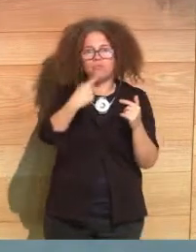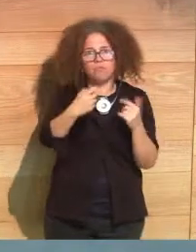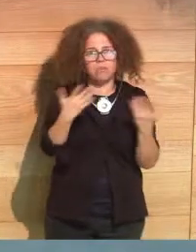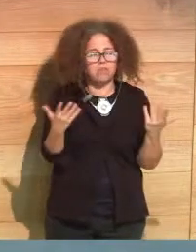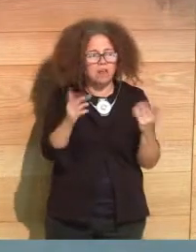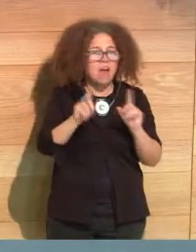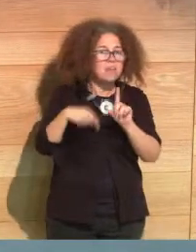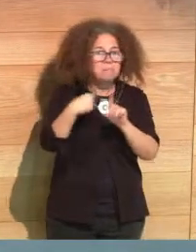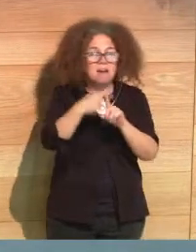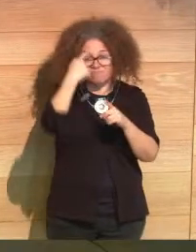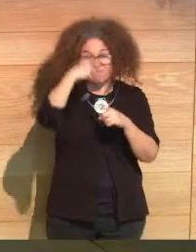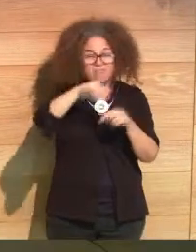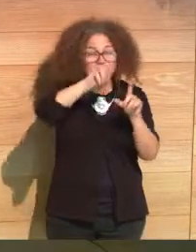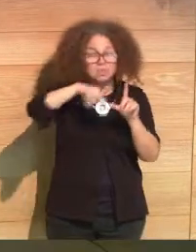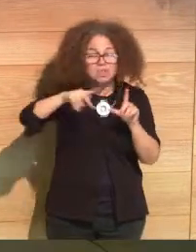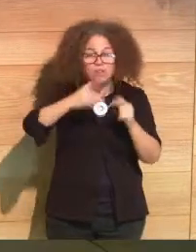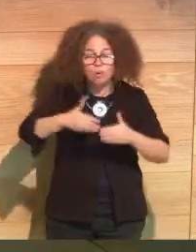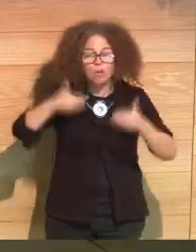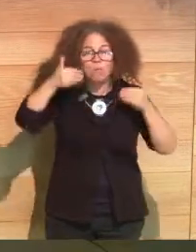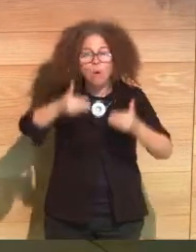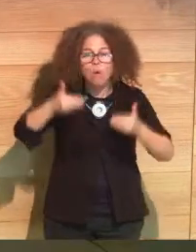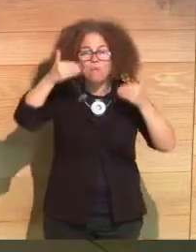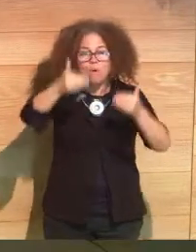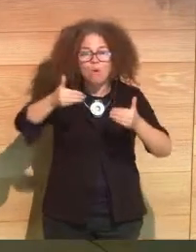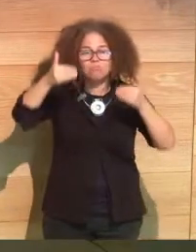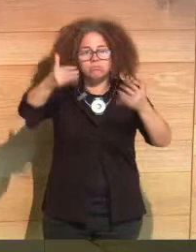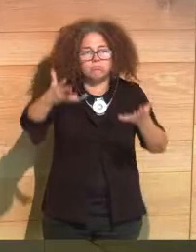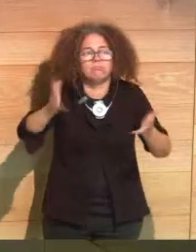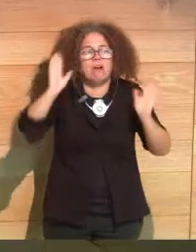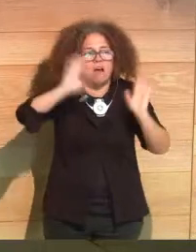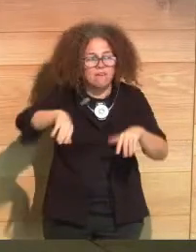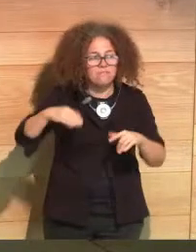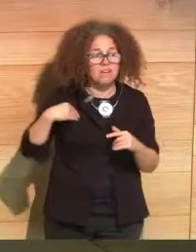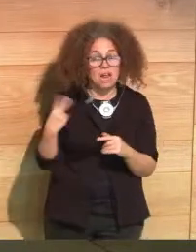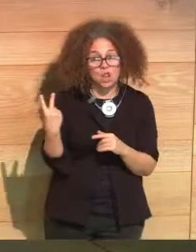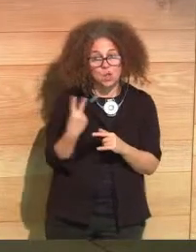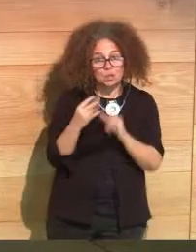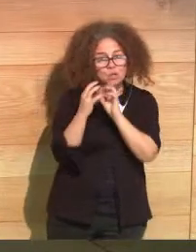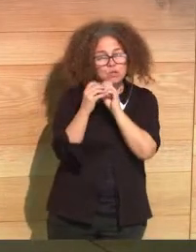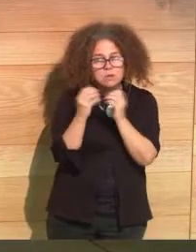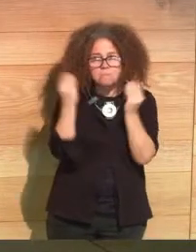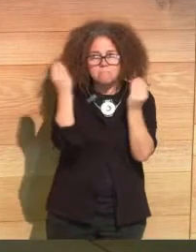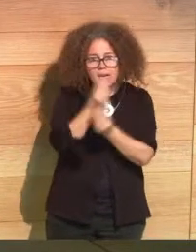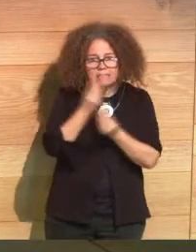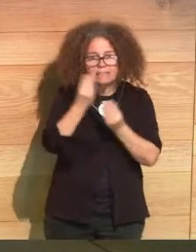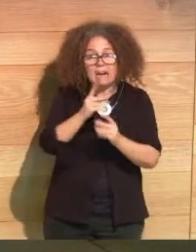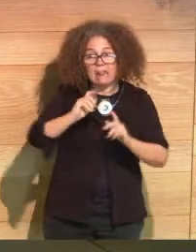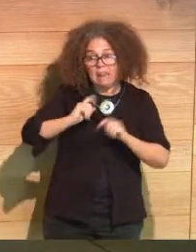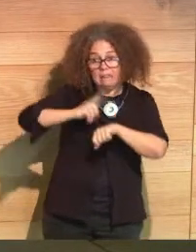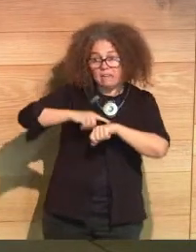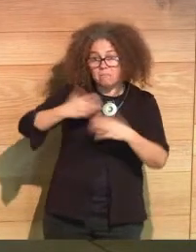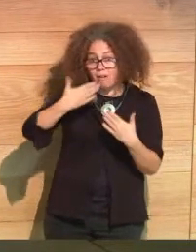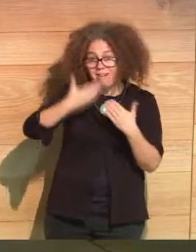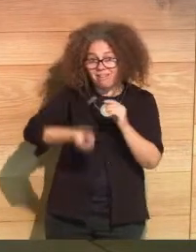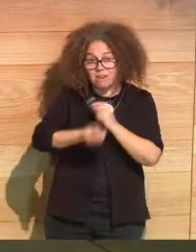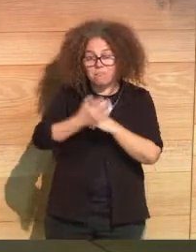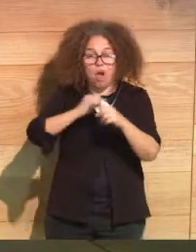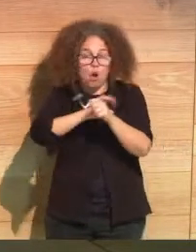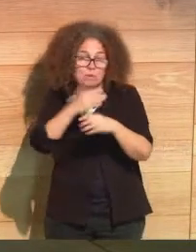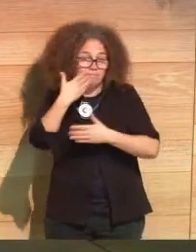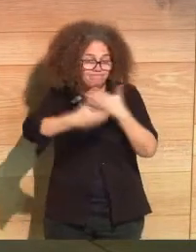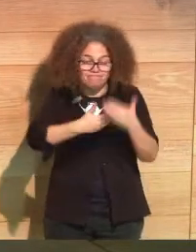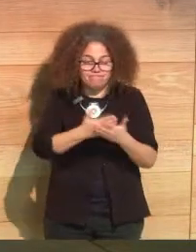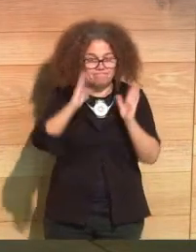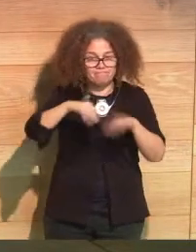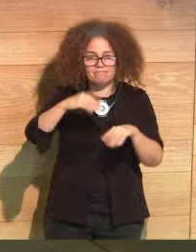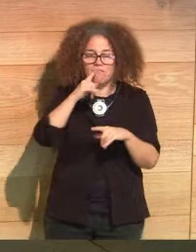time at the studio to think about it with Juliette, and with you we had all these back and forth conversation. So the piece only exists because